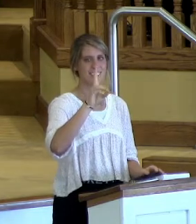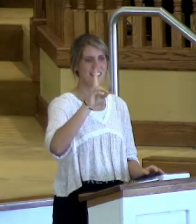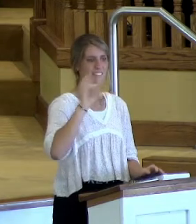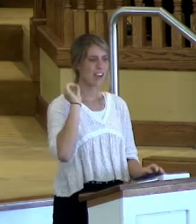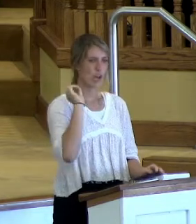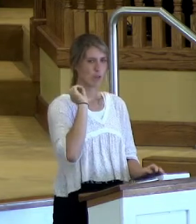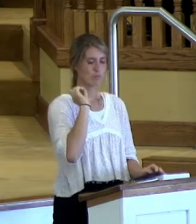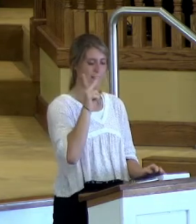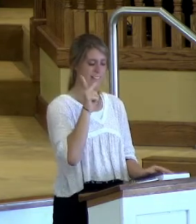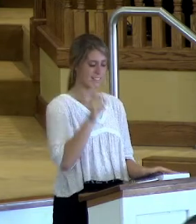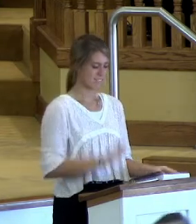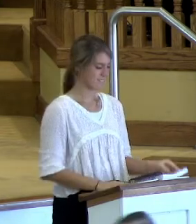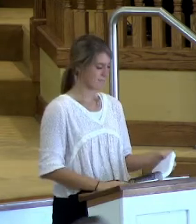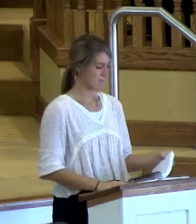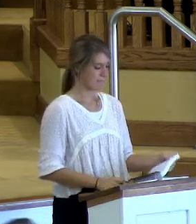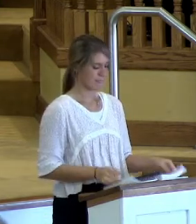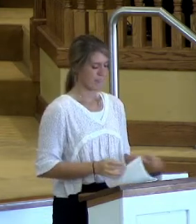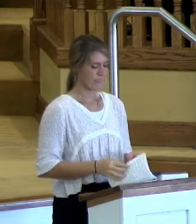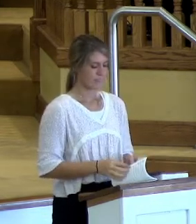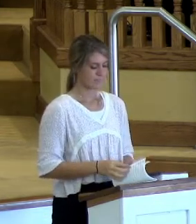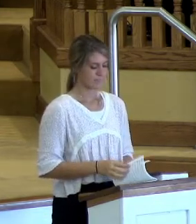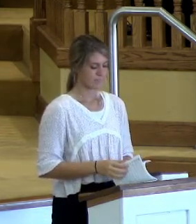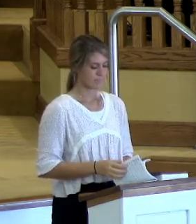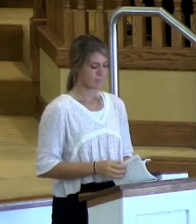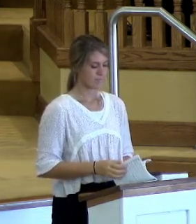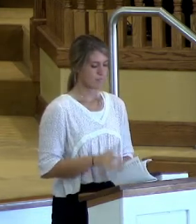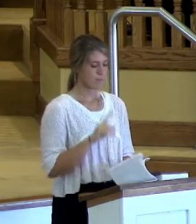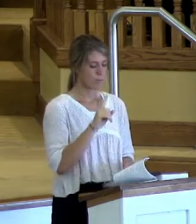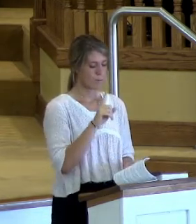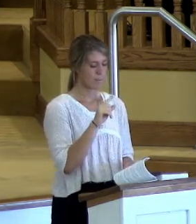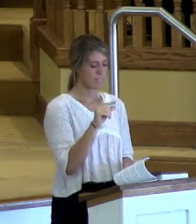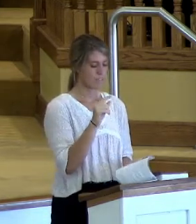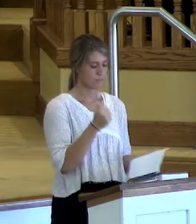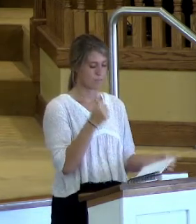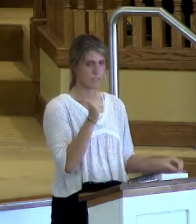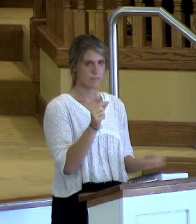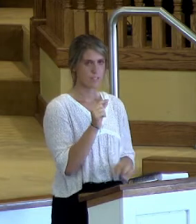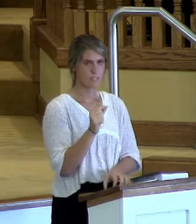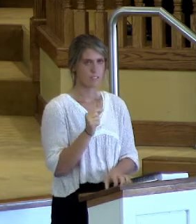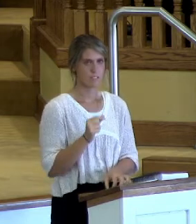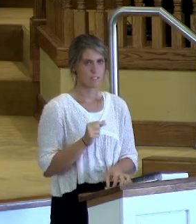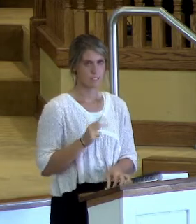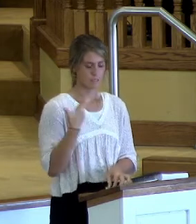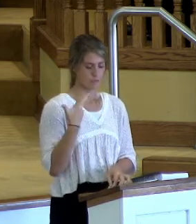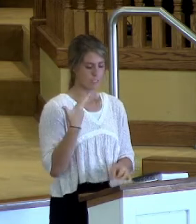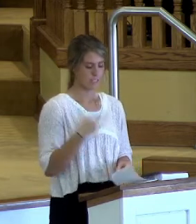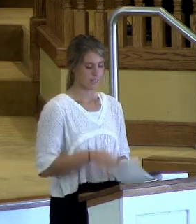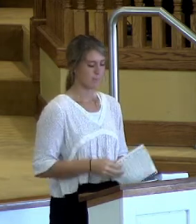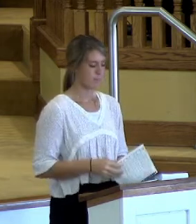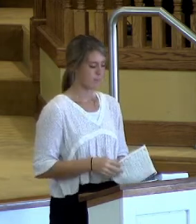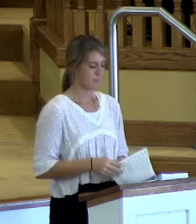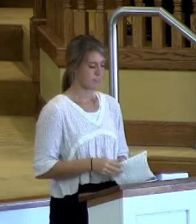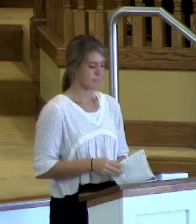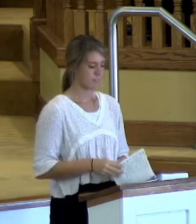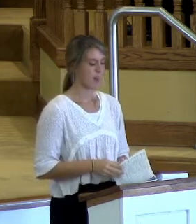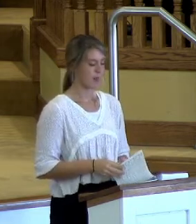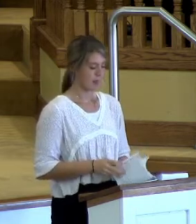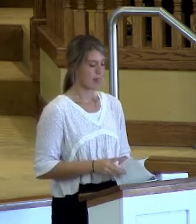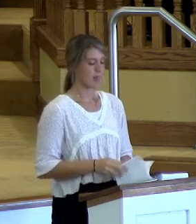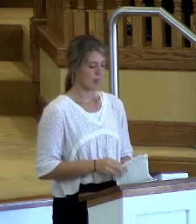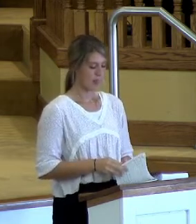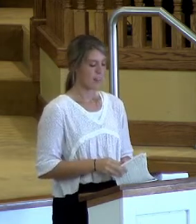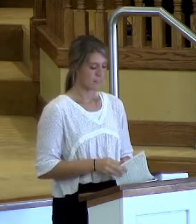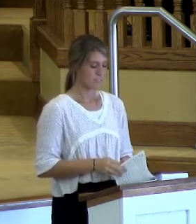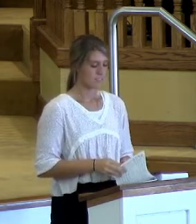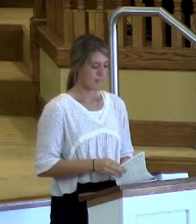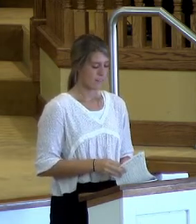587. All right. One verse of 587. Which verse, Grant? Verse 3. Ooh, I like it.